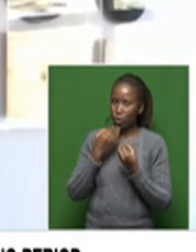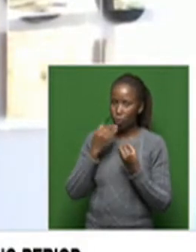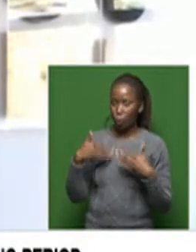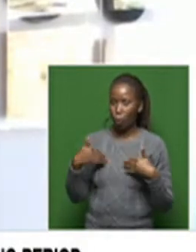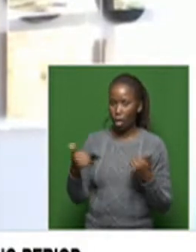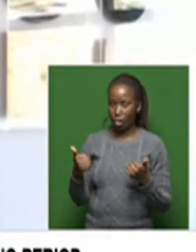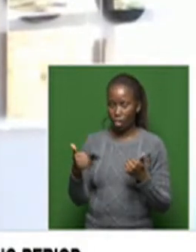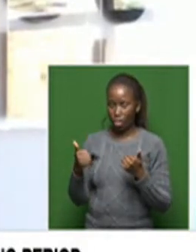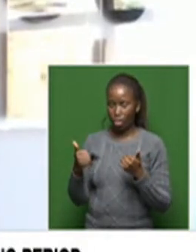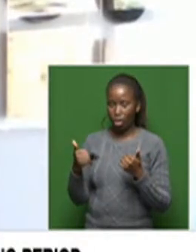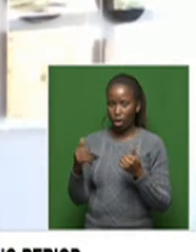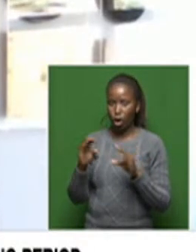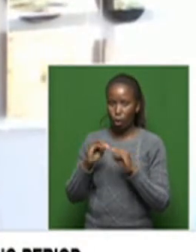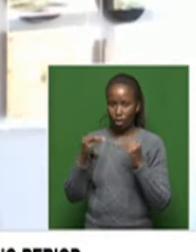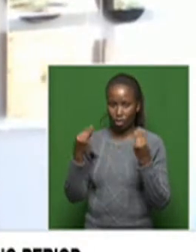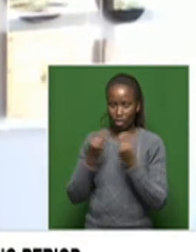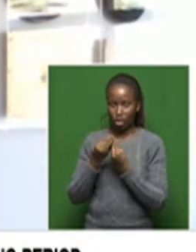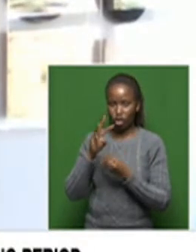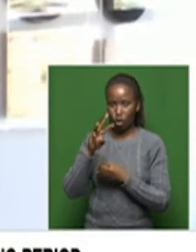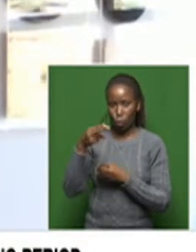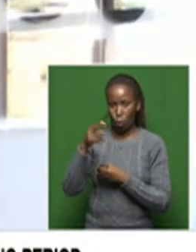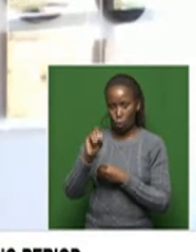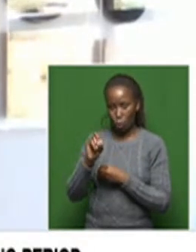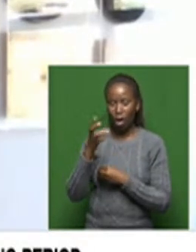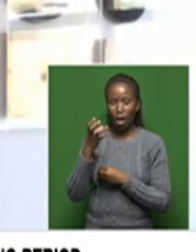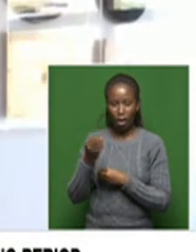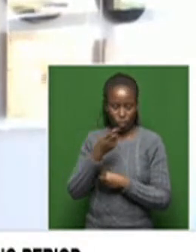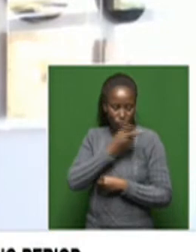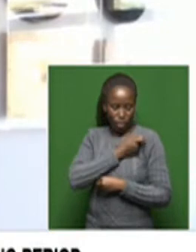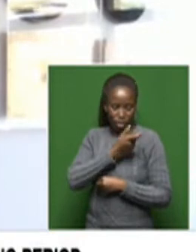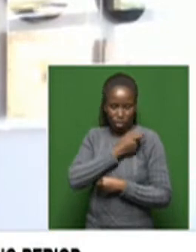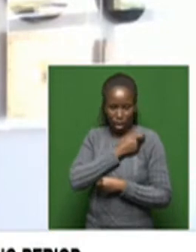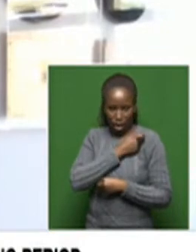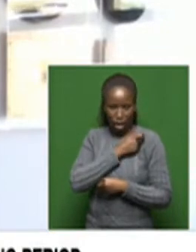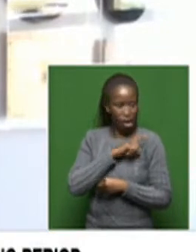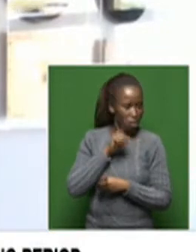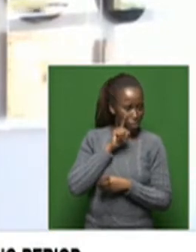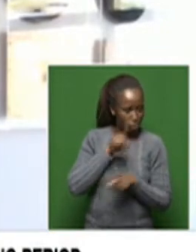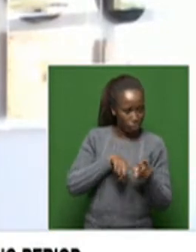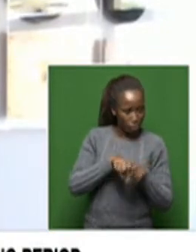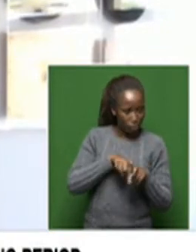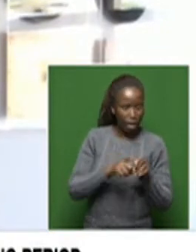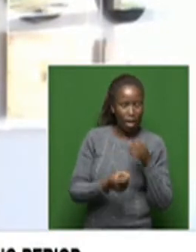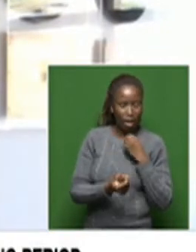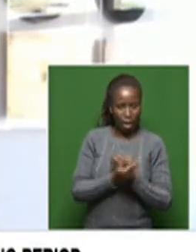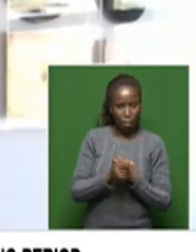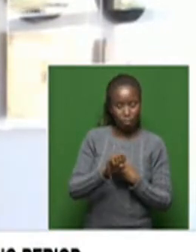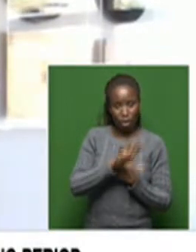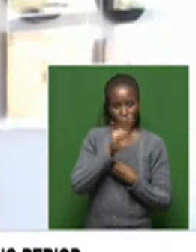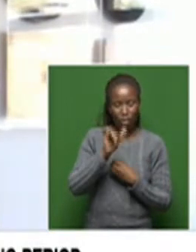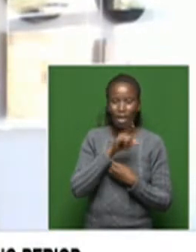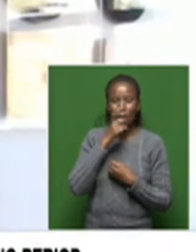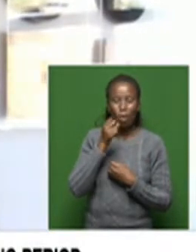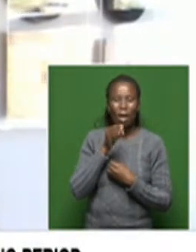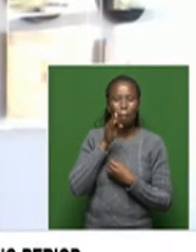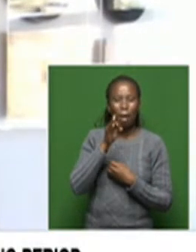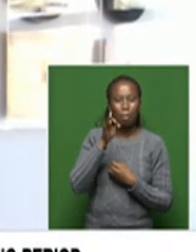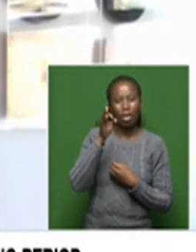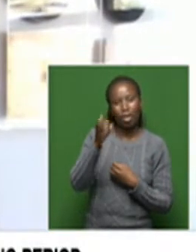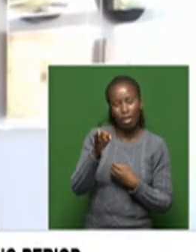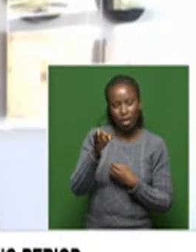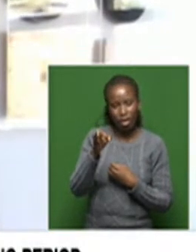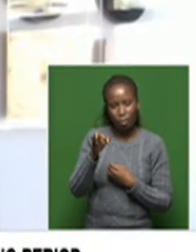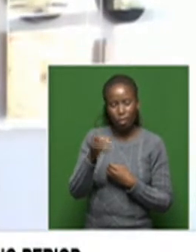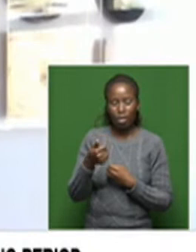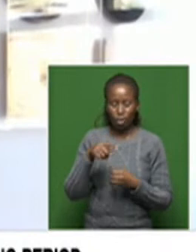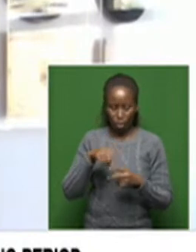Some time ago, and there was an HIV vaccine trial that was undertaken in South Africa called Pambile, and also in the United States called